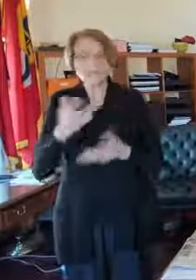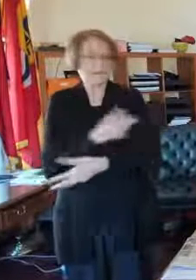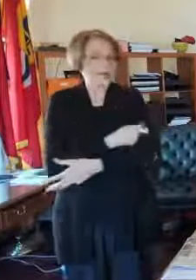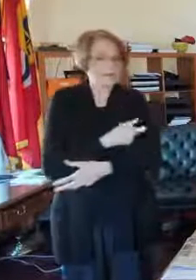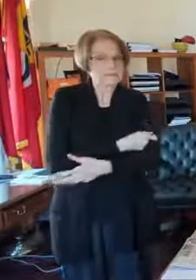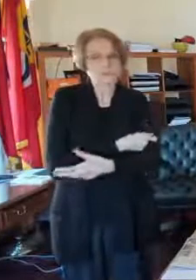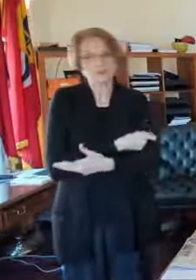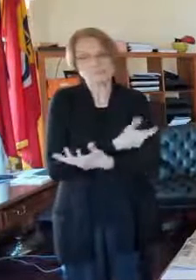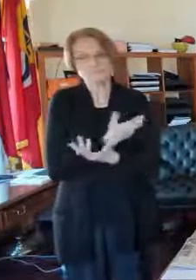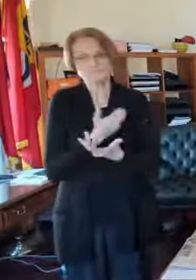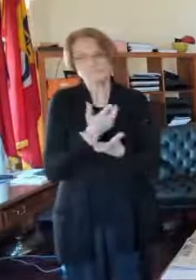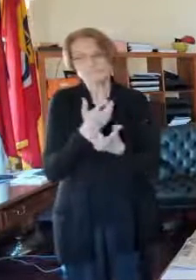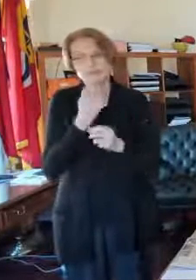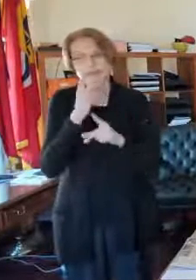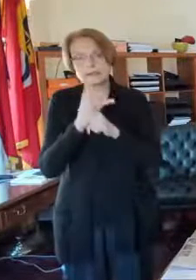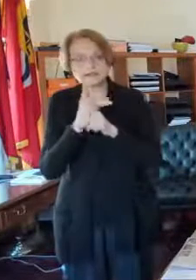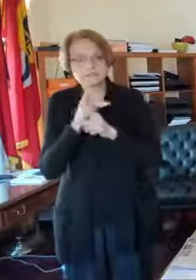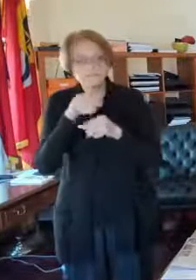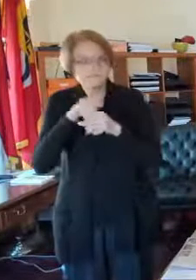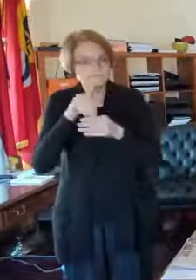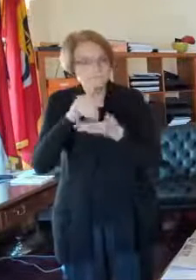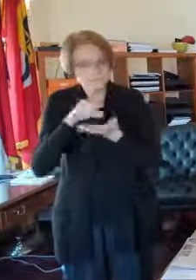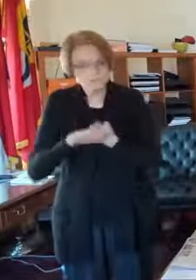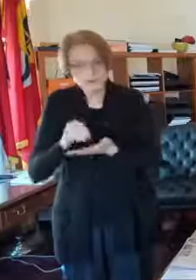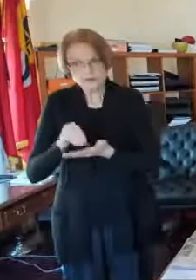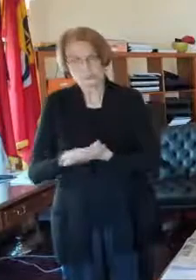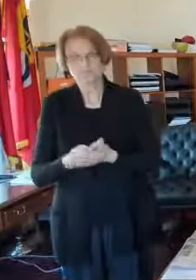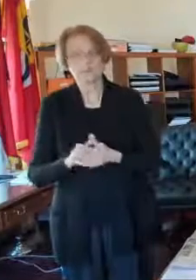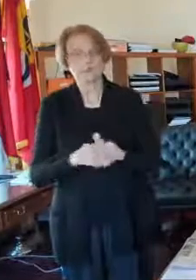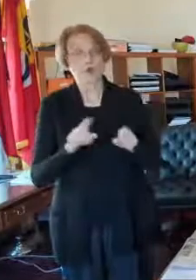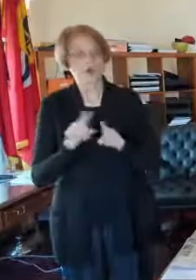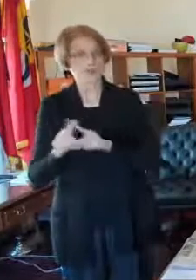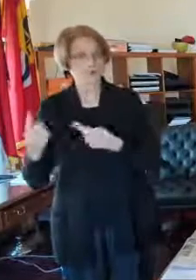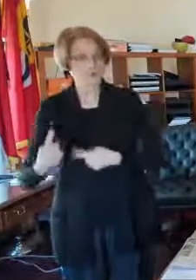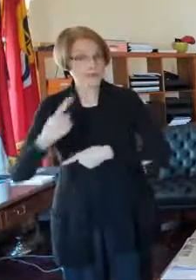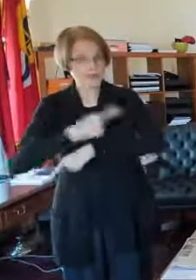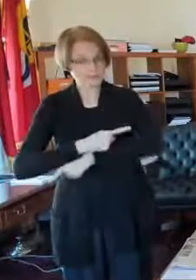folks. One of the other things that occurred today